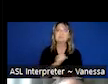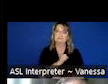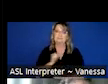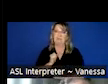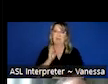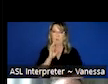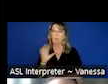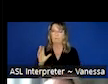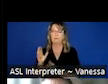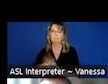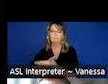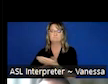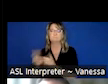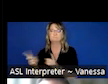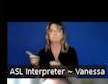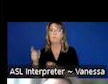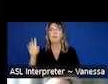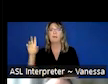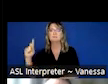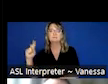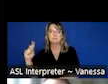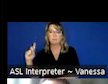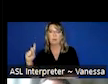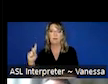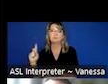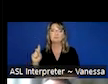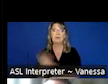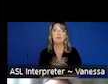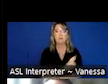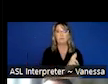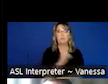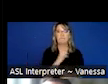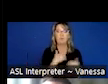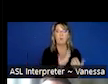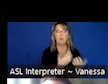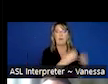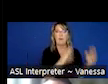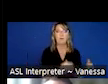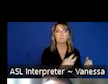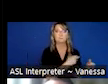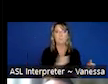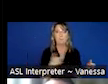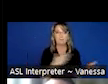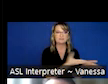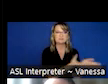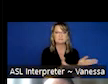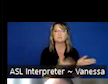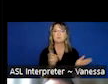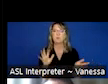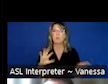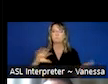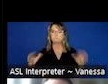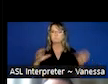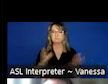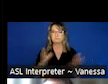Democrats, and as we all knew, the Republicans took a House. This is going to cause some shifts in leadership, which we're expecting to